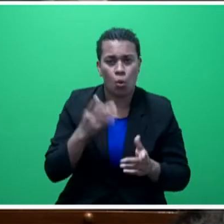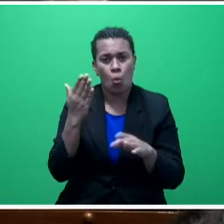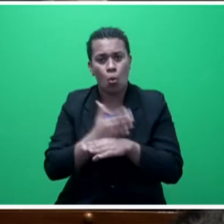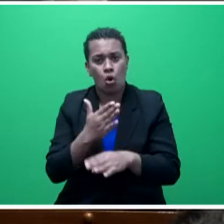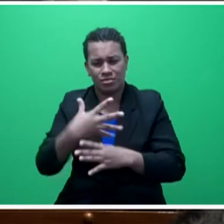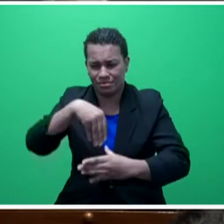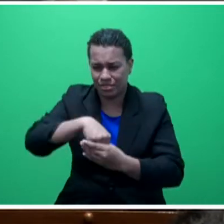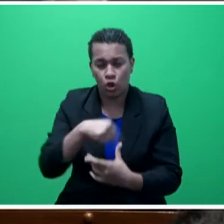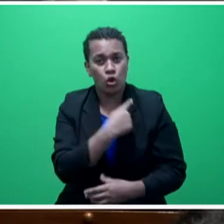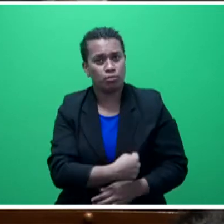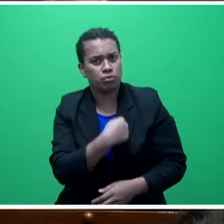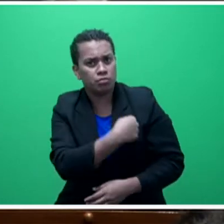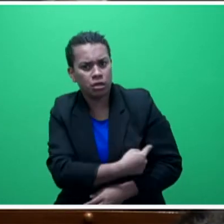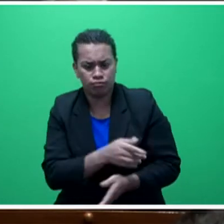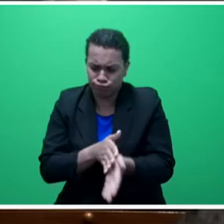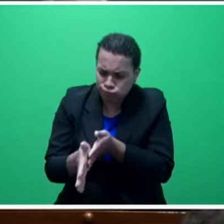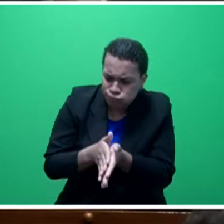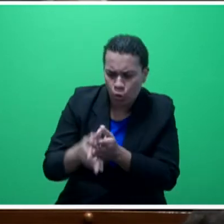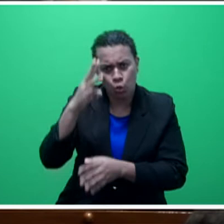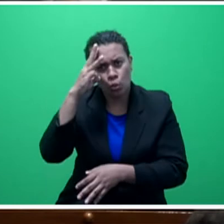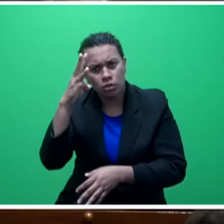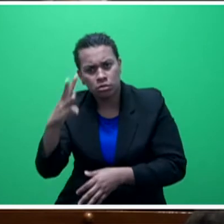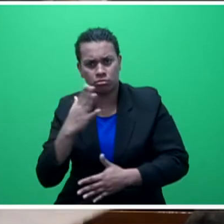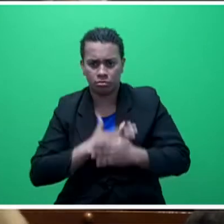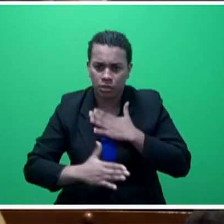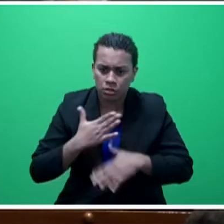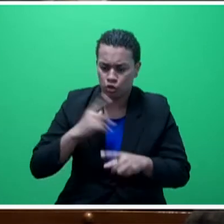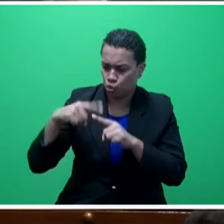and diligence in carrying their call of duty.